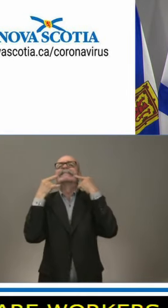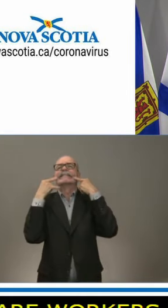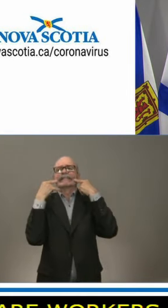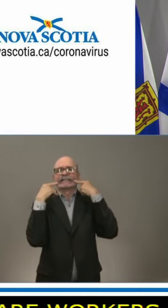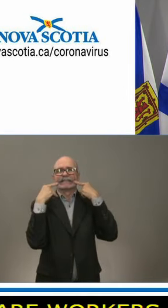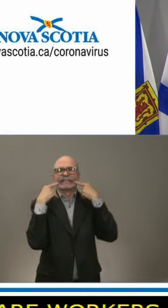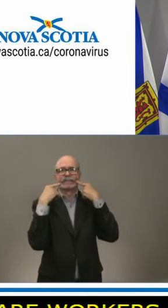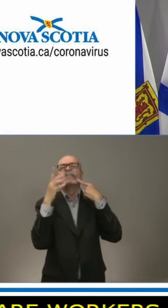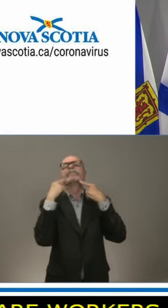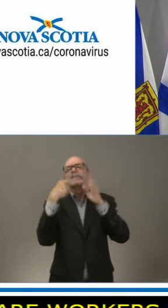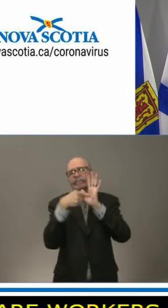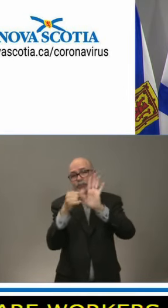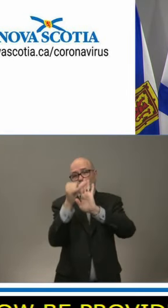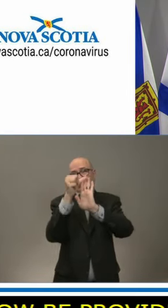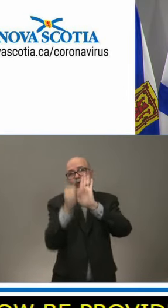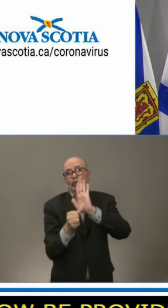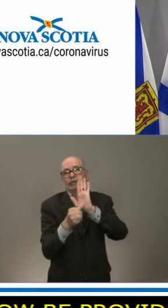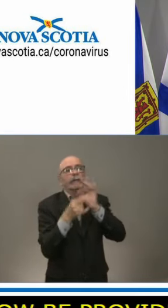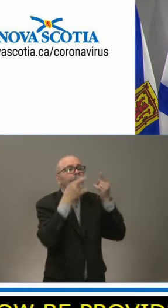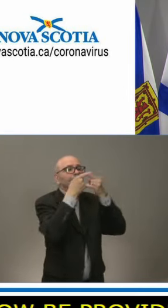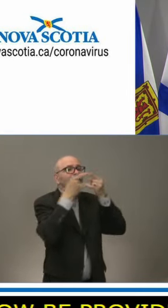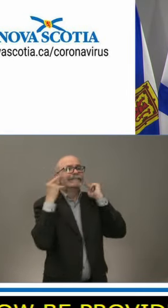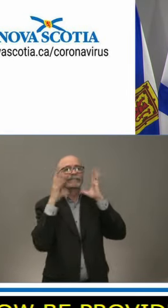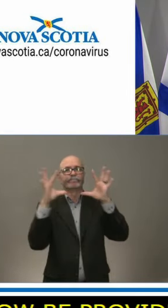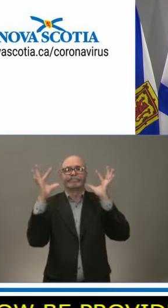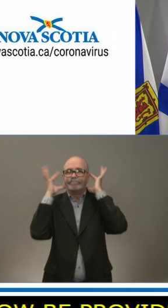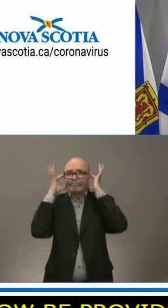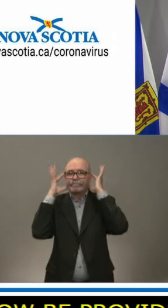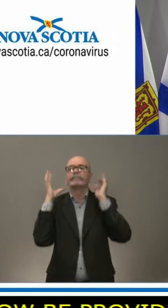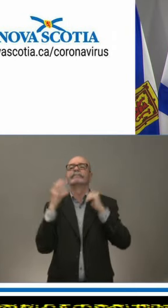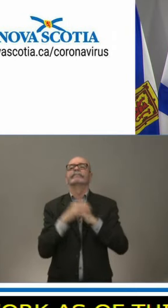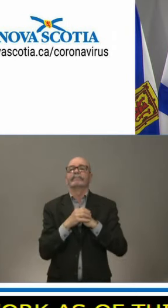great step forward in limiting the potential of the spread of the